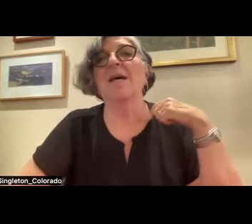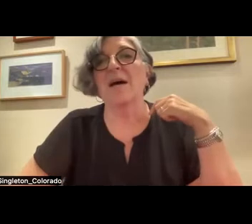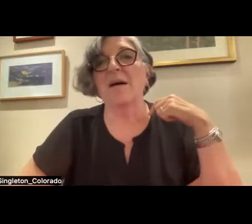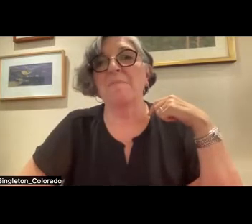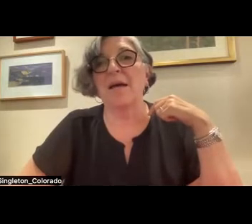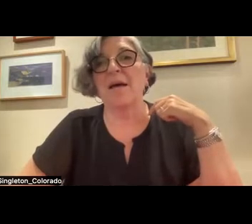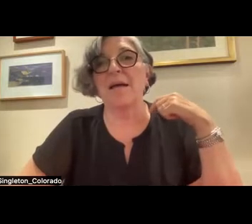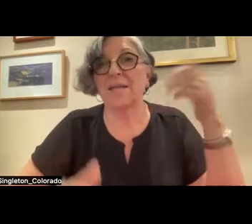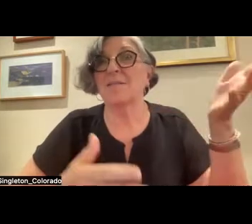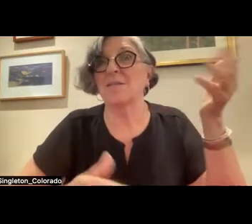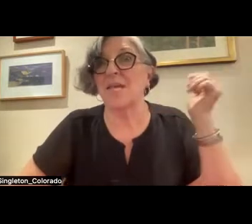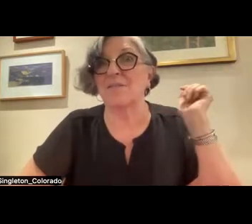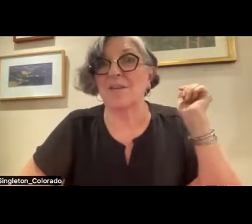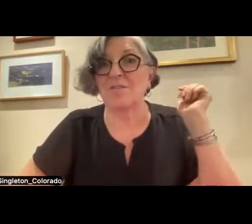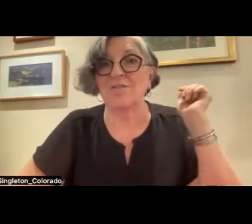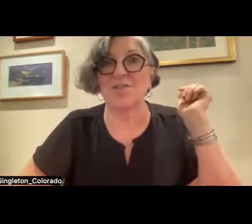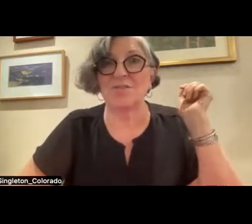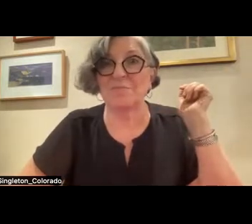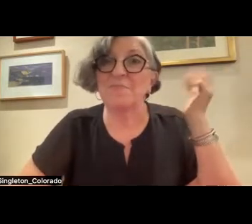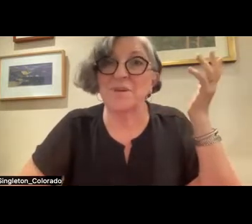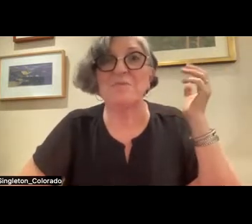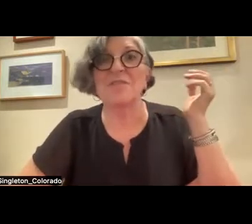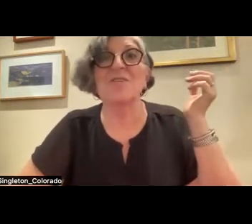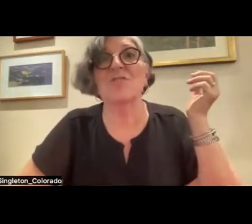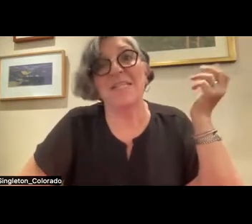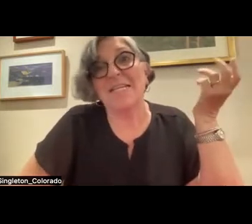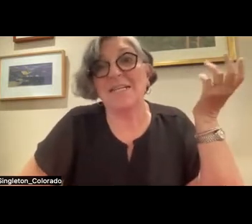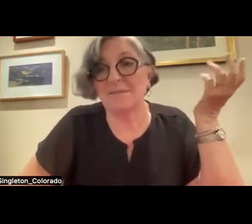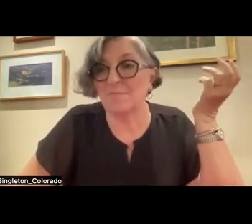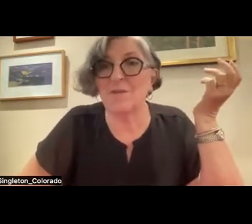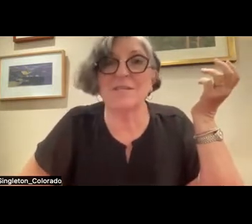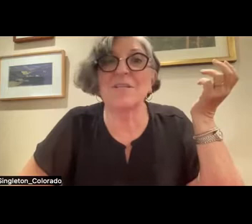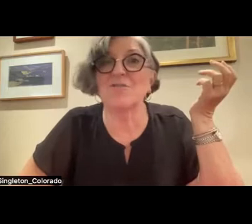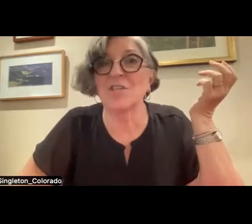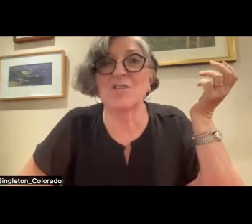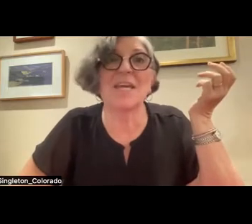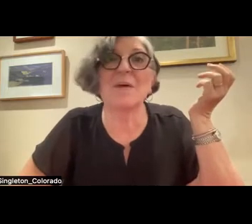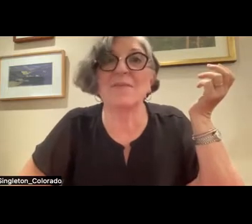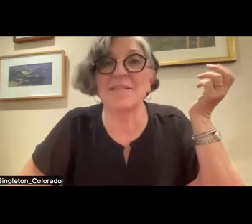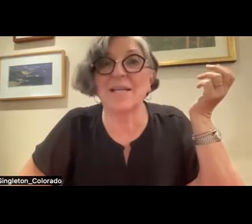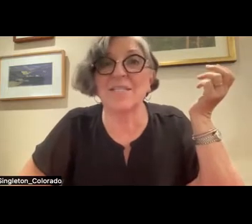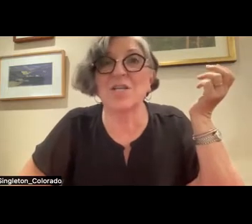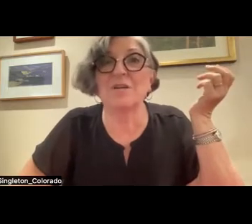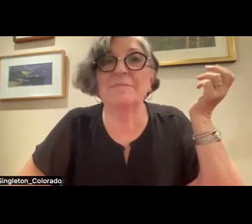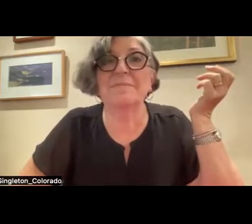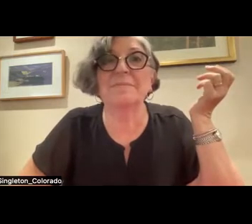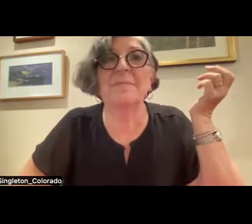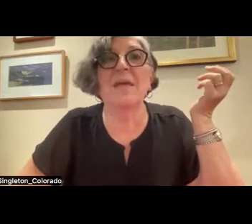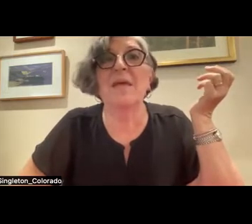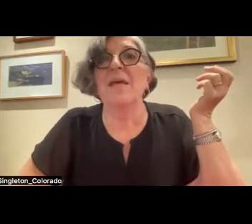sign as native signers do. So just interesting data, some recent research that just came out this last